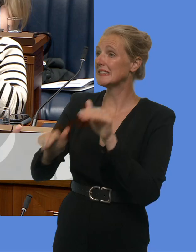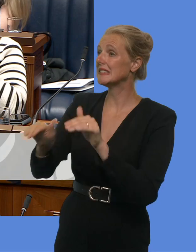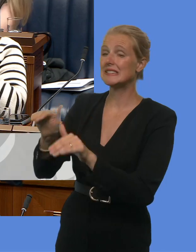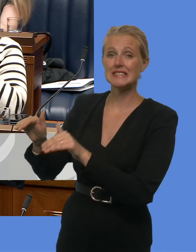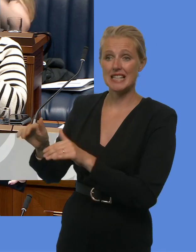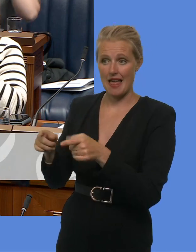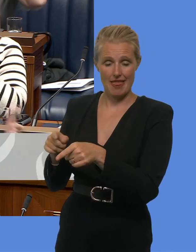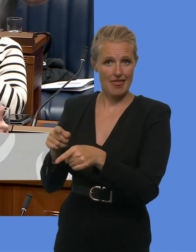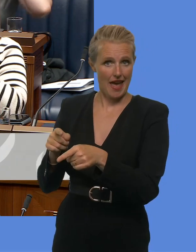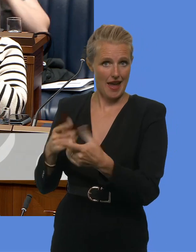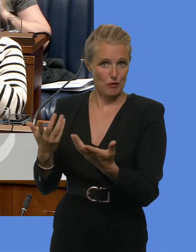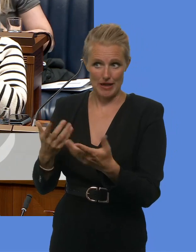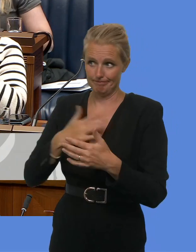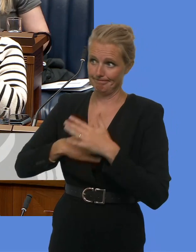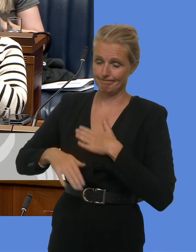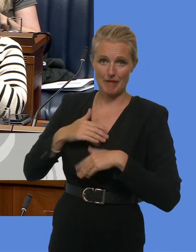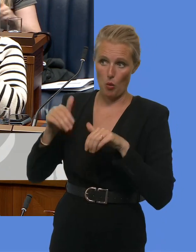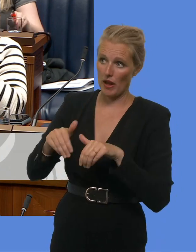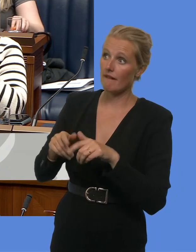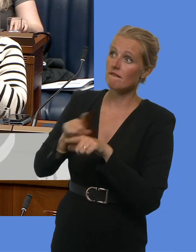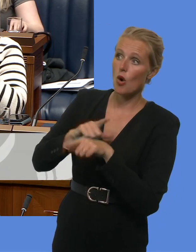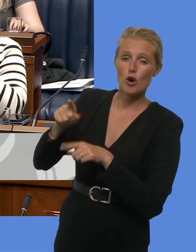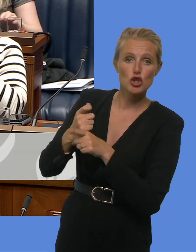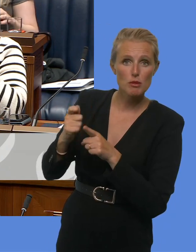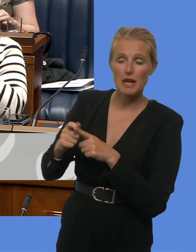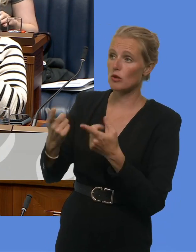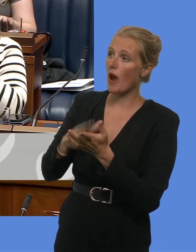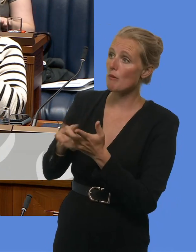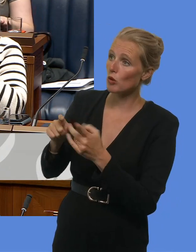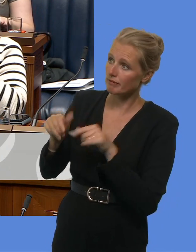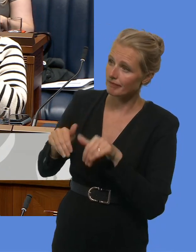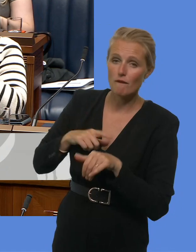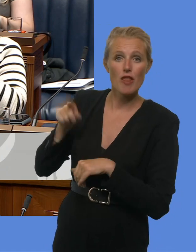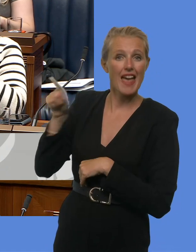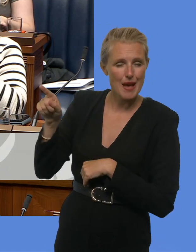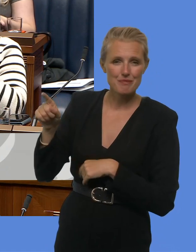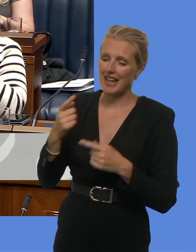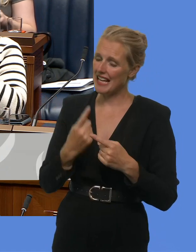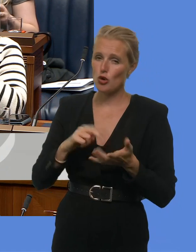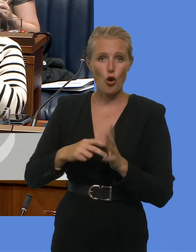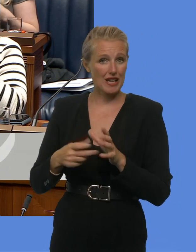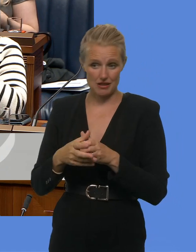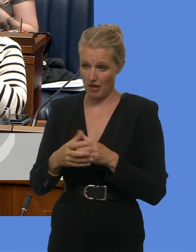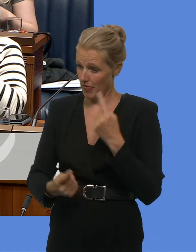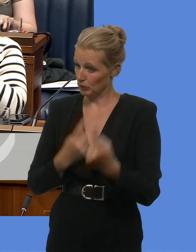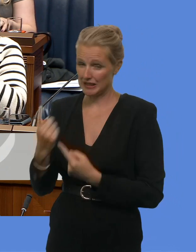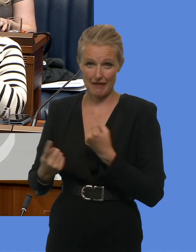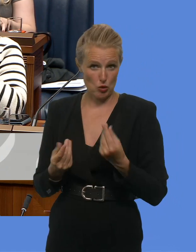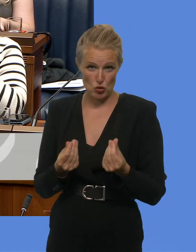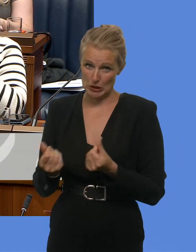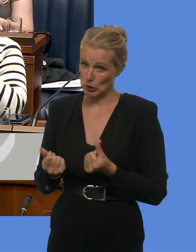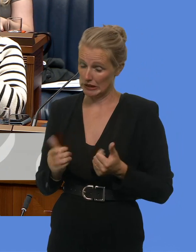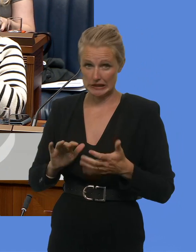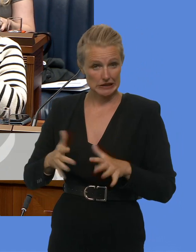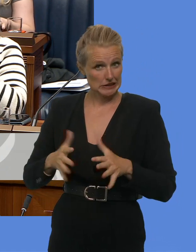unfortunately subject to the delays in terms of those teams of people. Look, every organisation is pushed in terms of resources, and that is no different